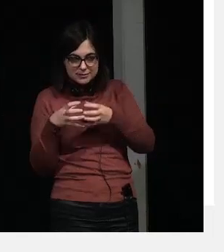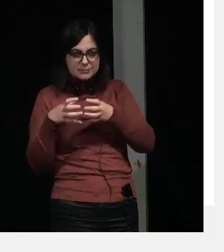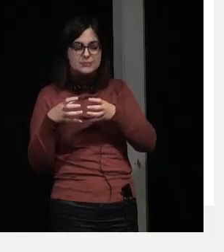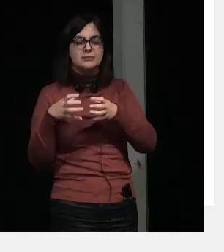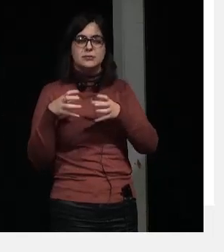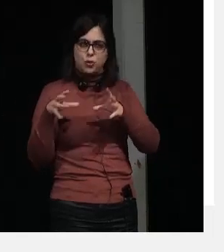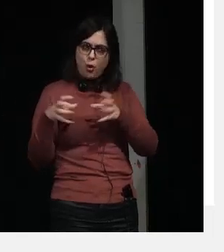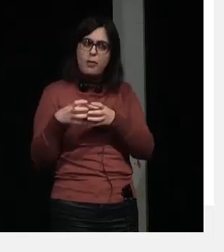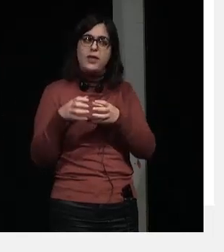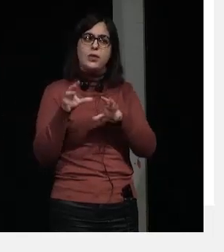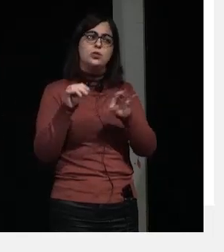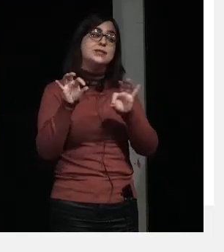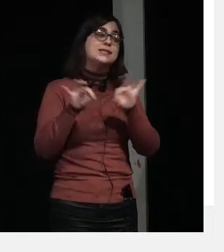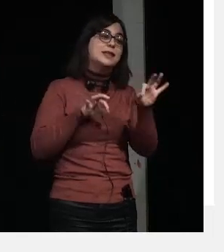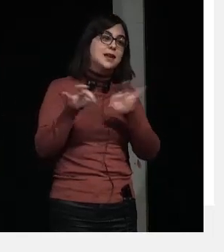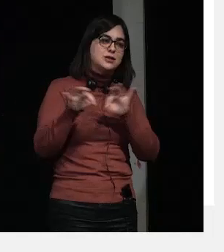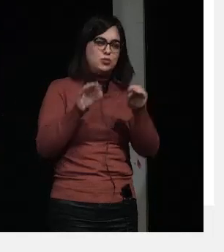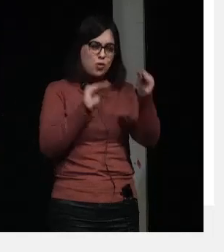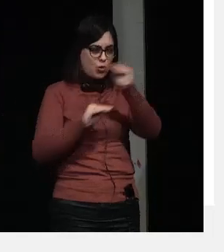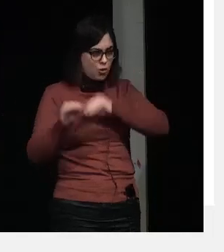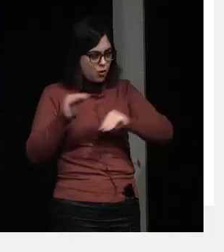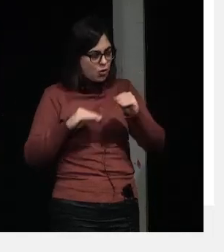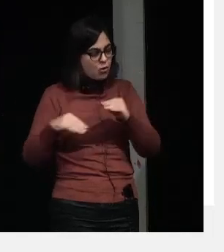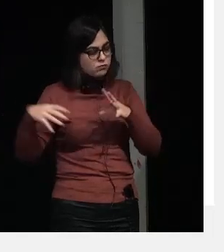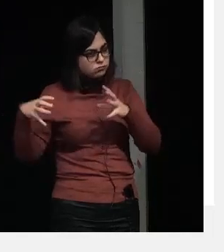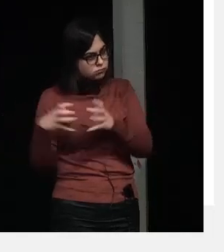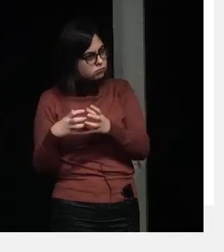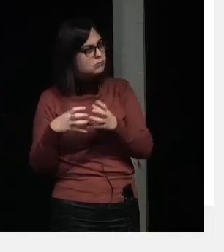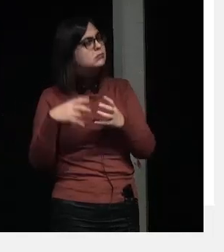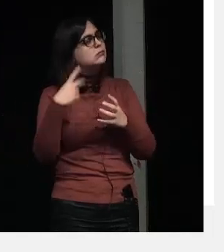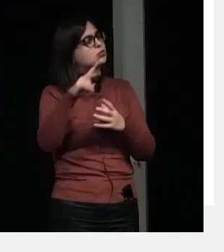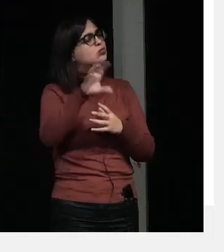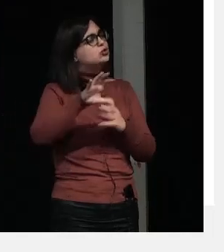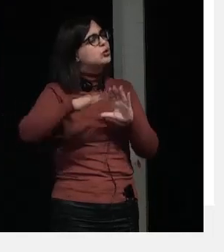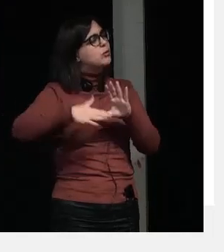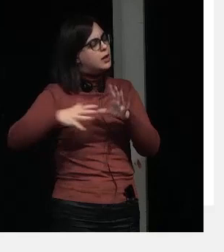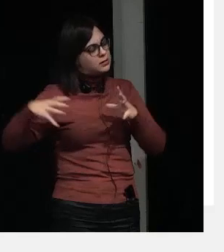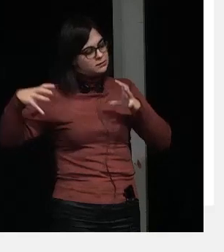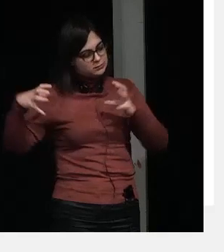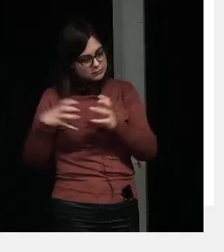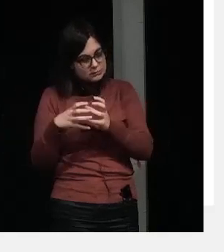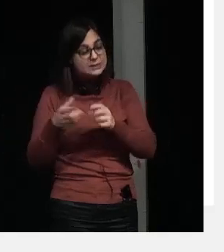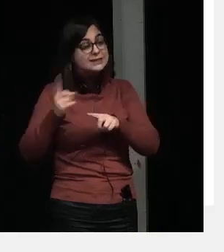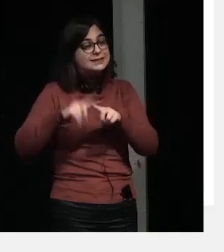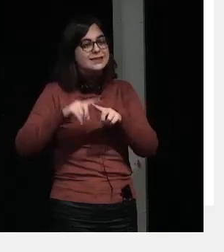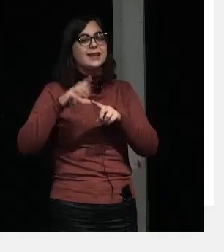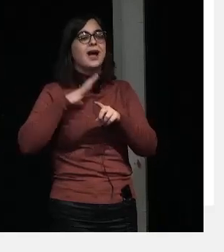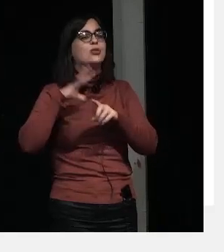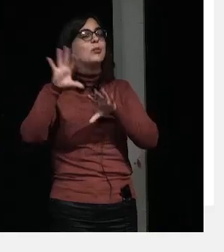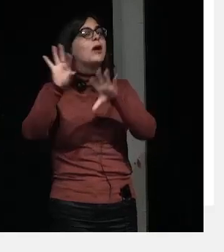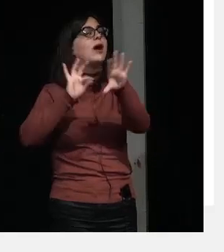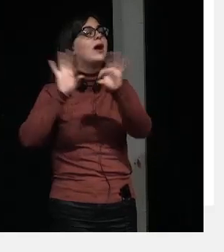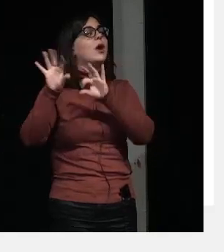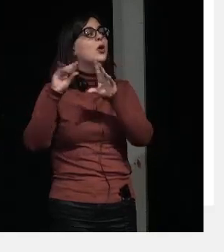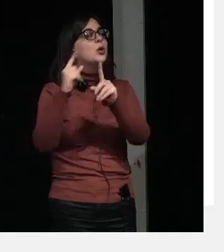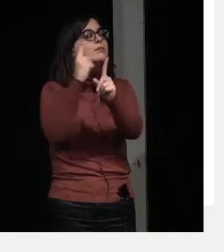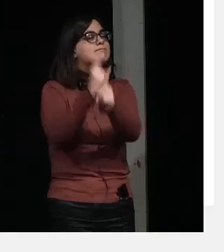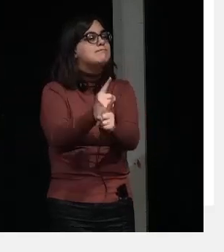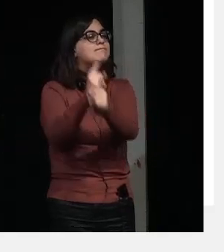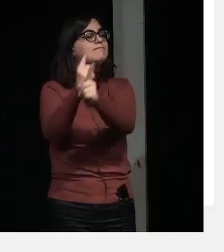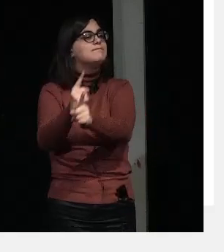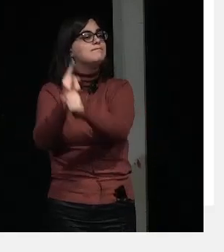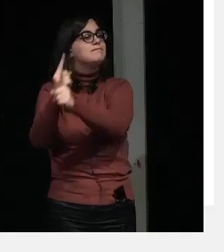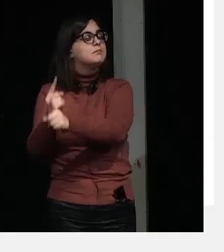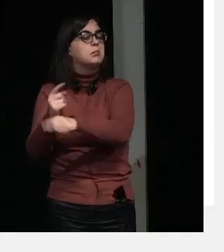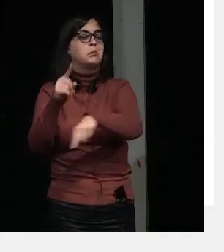and the museum staff, and I gathered a group of specialists who dealt with